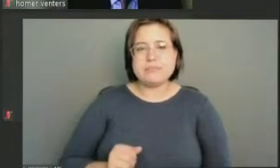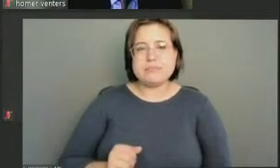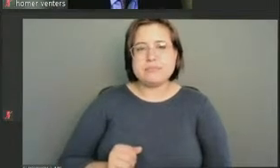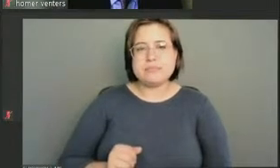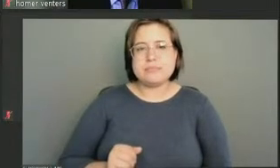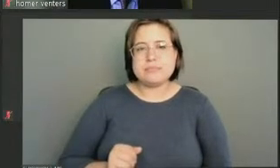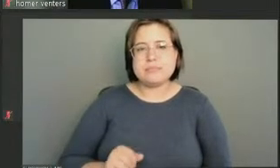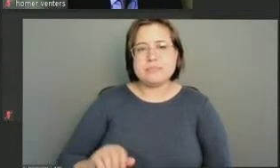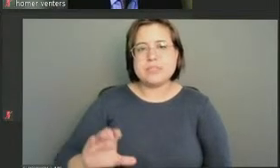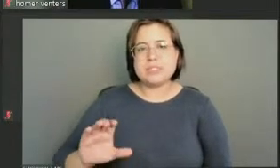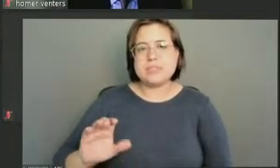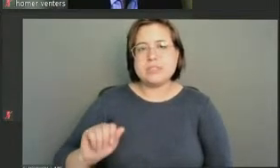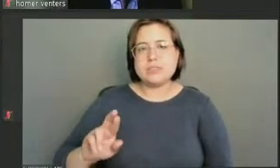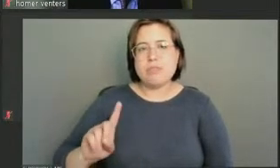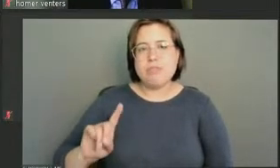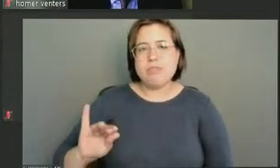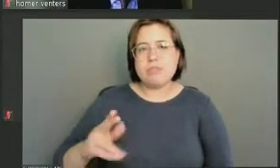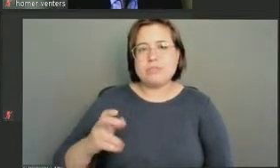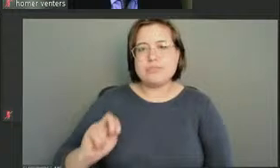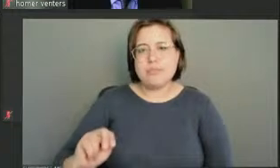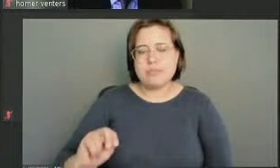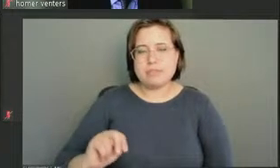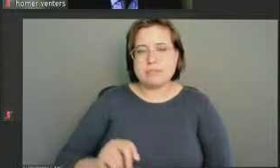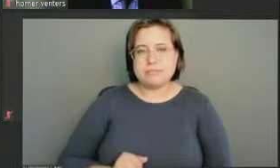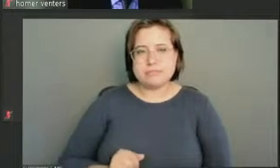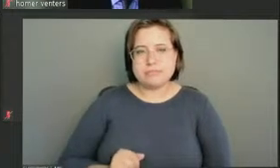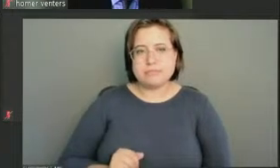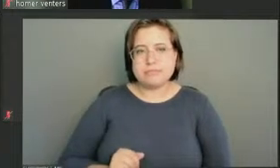Dr. Jessica Cardy-Shawn.